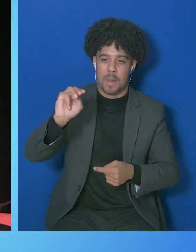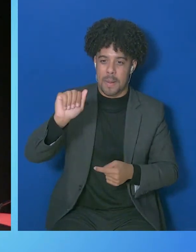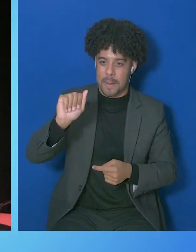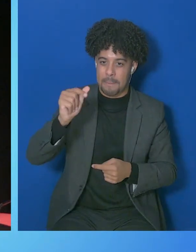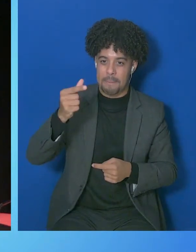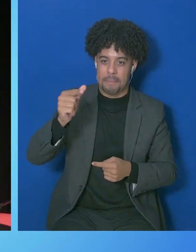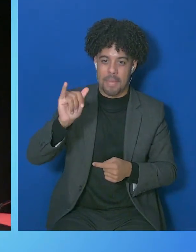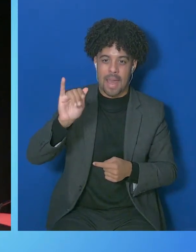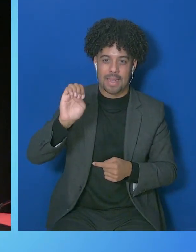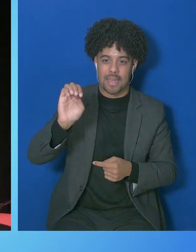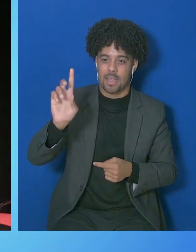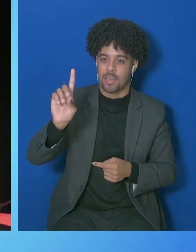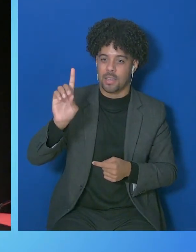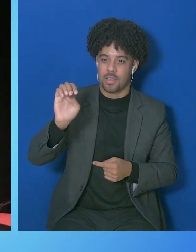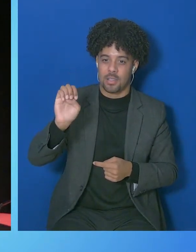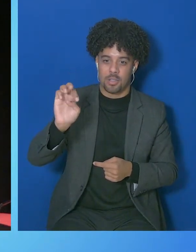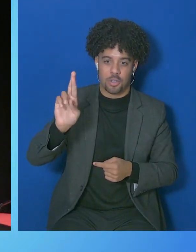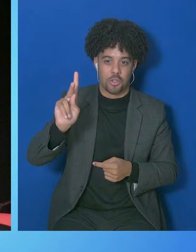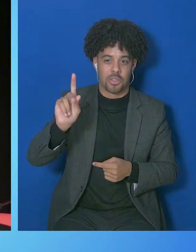Tucson Preschool.